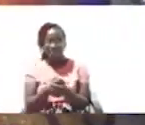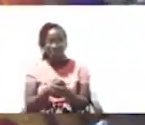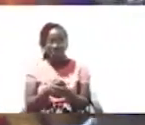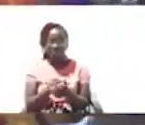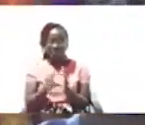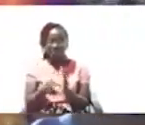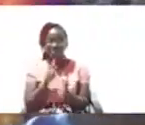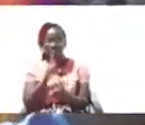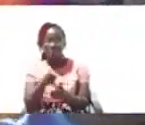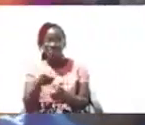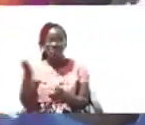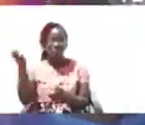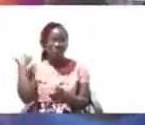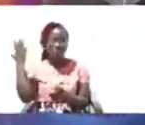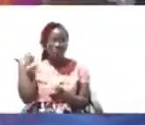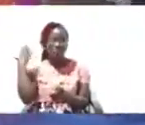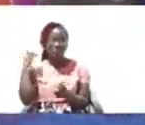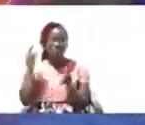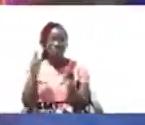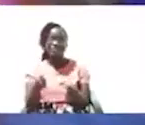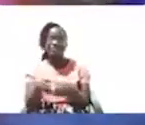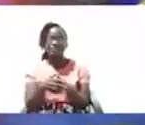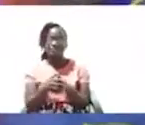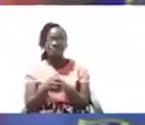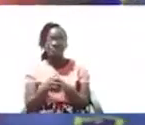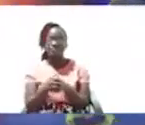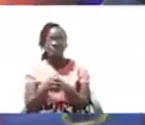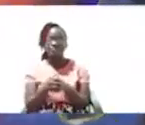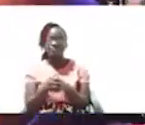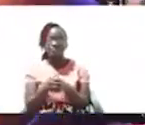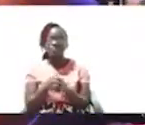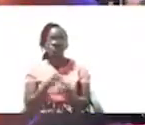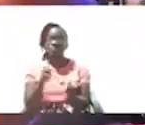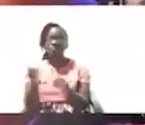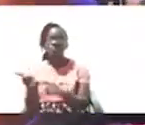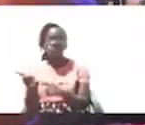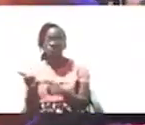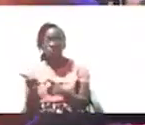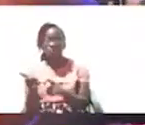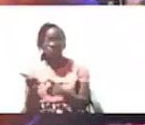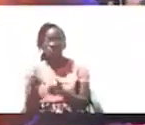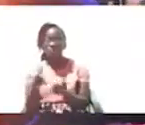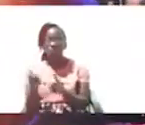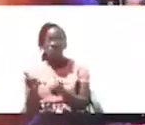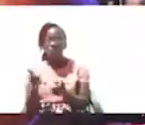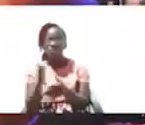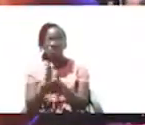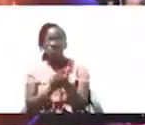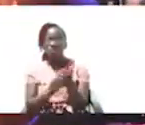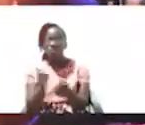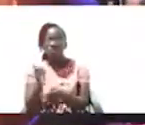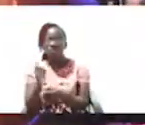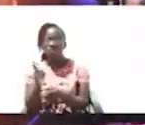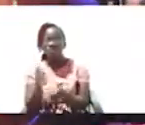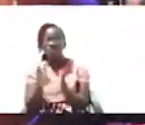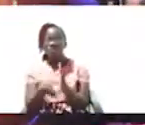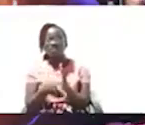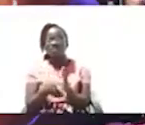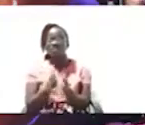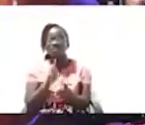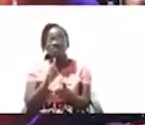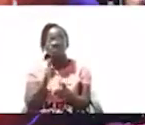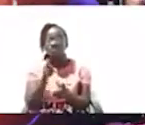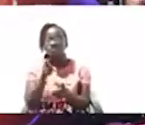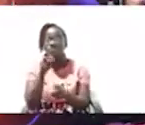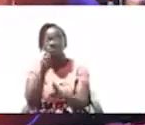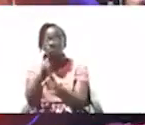former. Ubeko baby cry no bisa me nko na manya ex na manya immediate past na make former